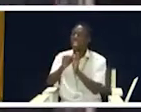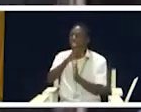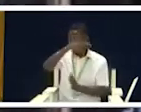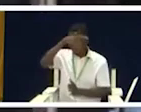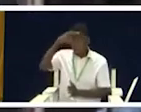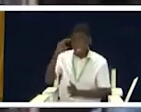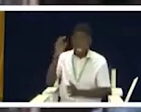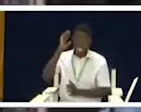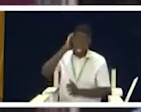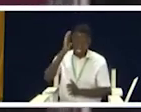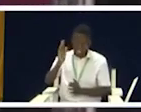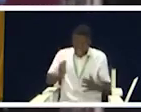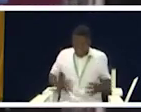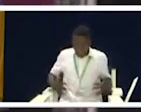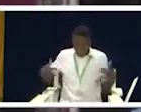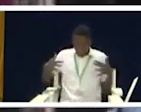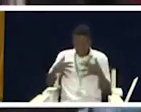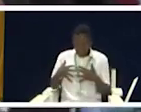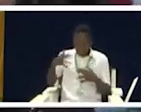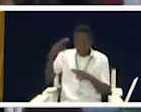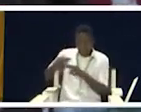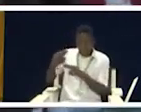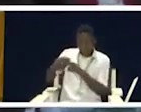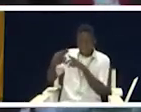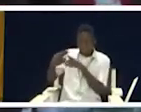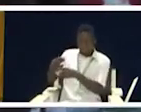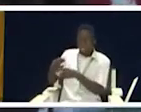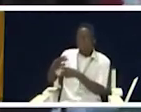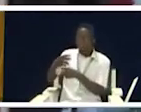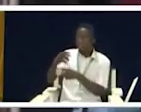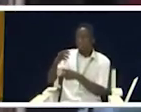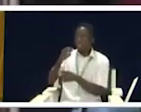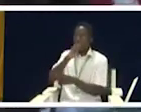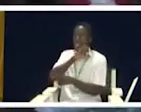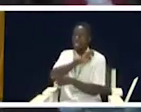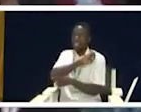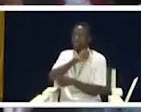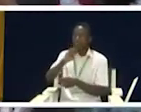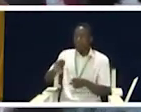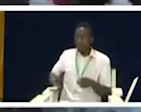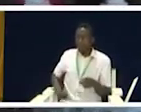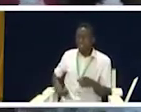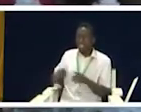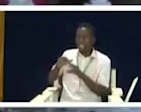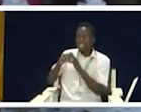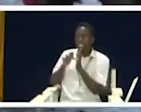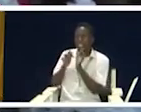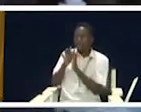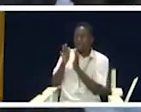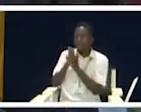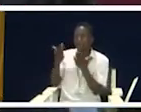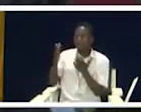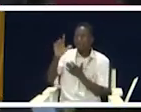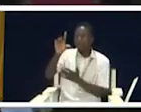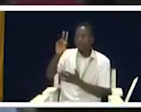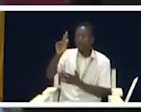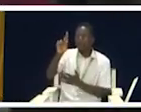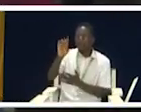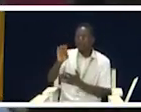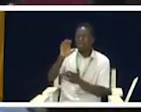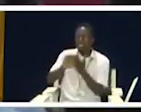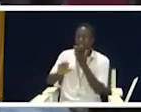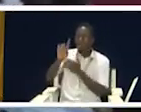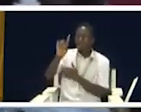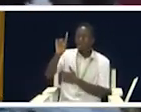shall call his name Emmanuel. When angel Gabriel came to Mary in Luke 1, 34 to 37. Luke 1, 34 to